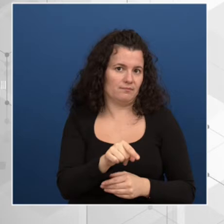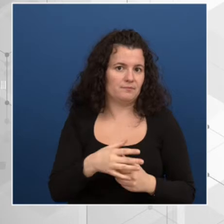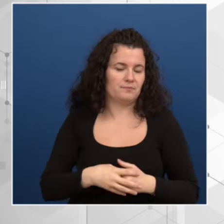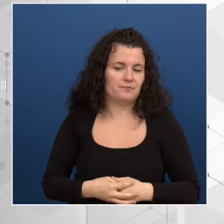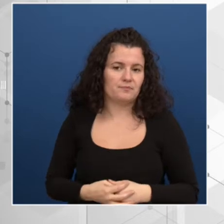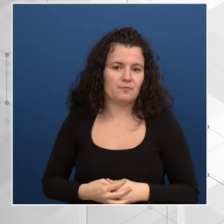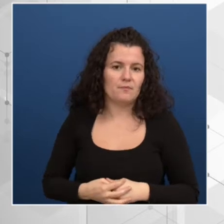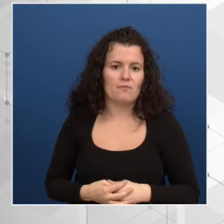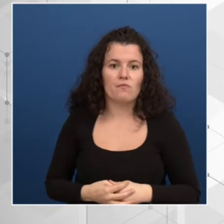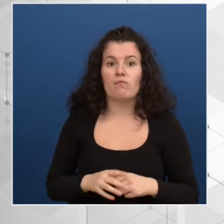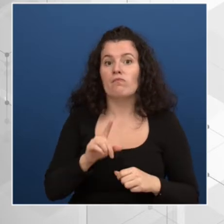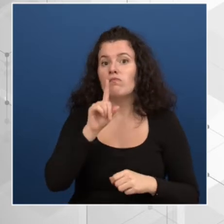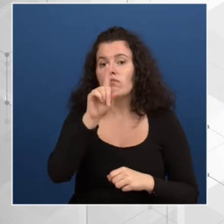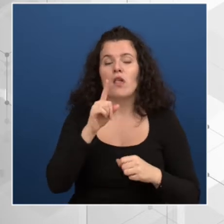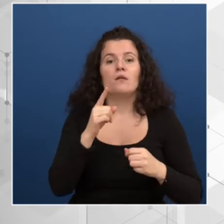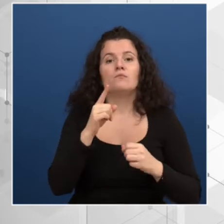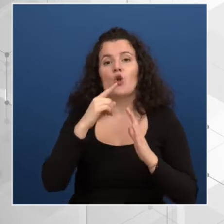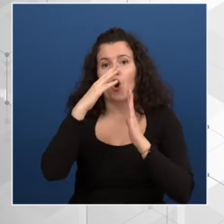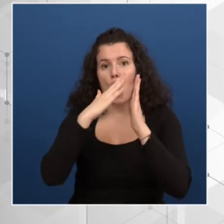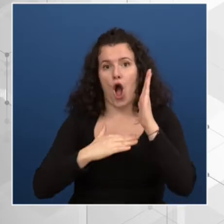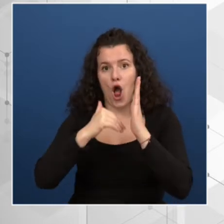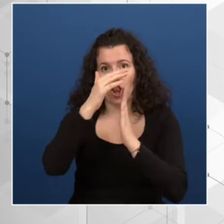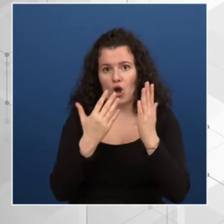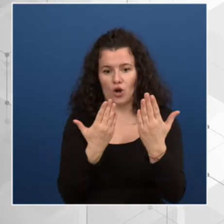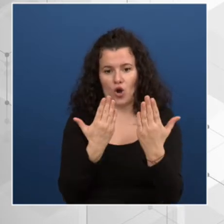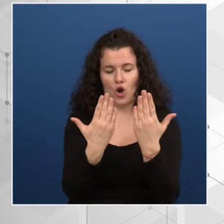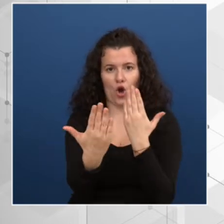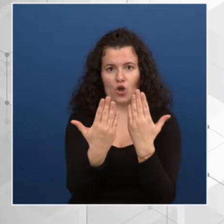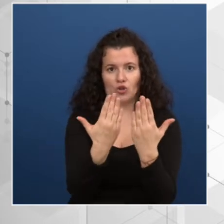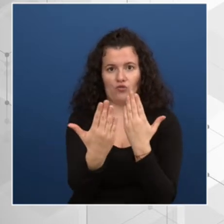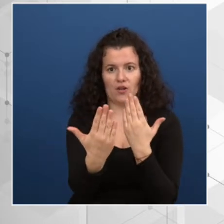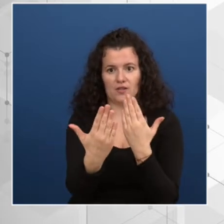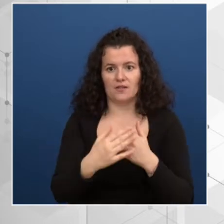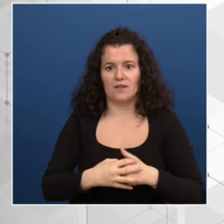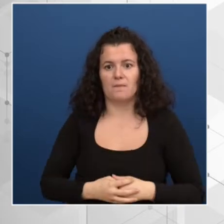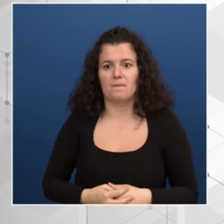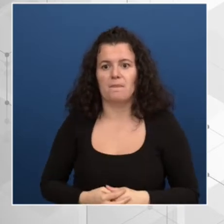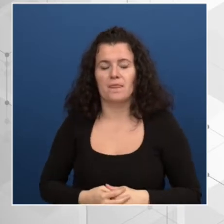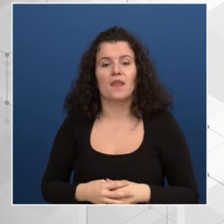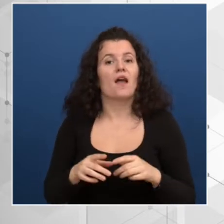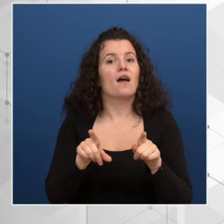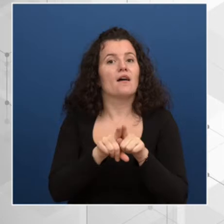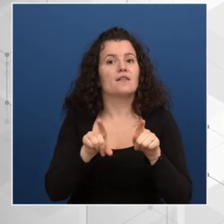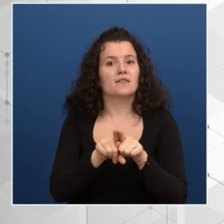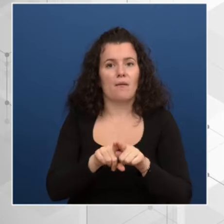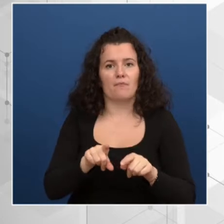color contrast and make sure you learn about alt text to images.